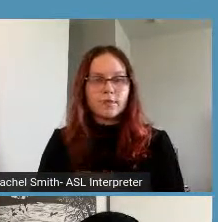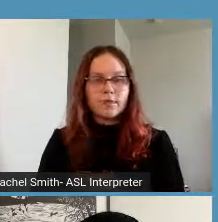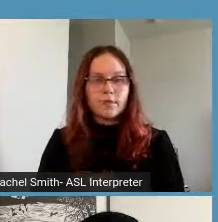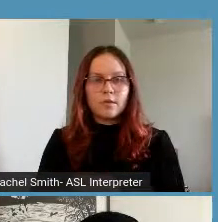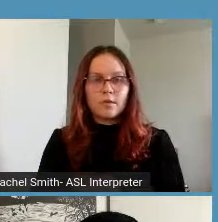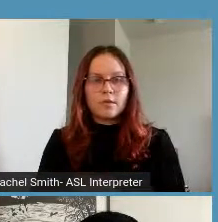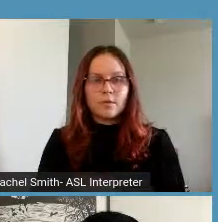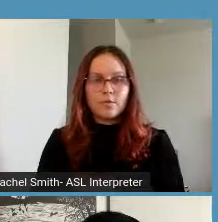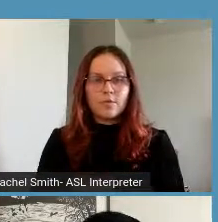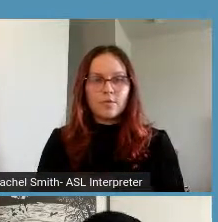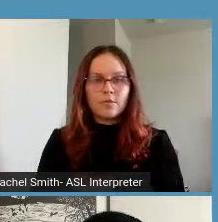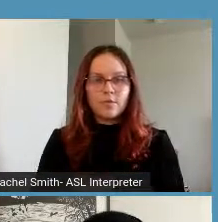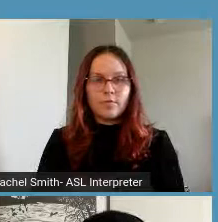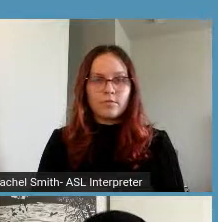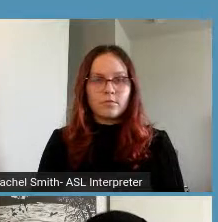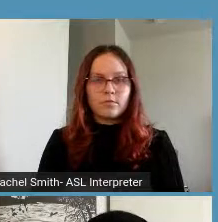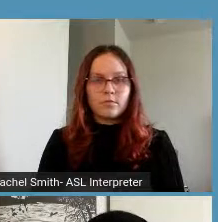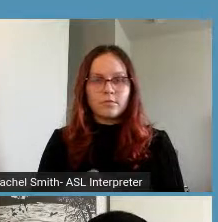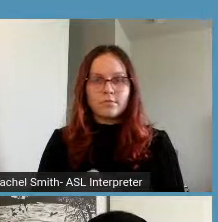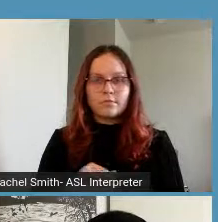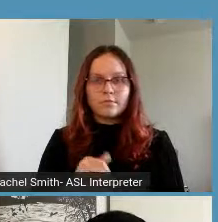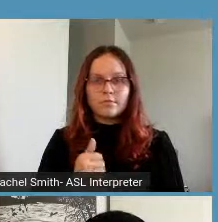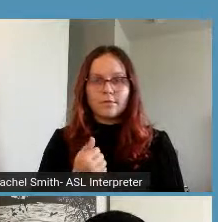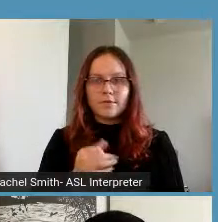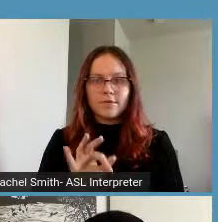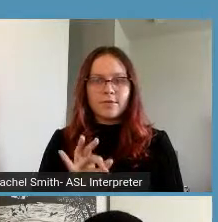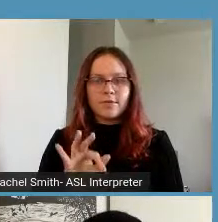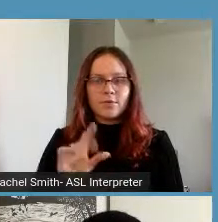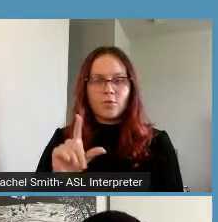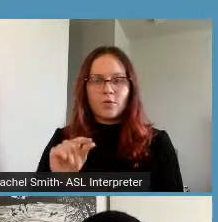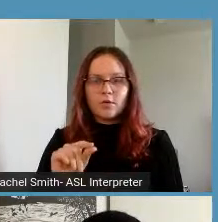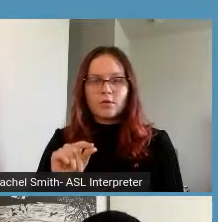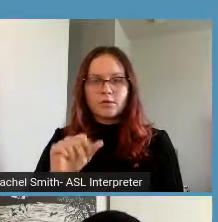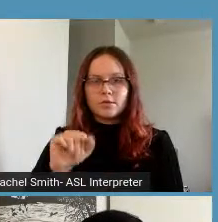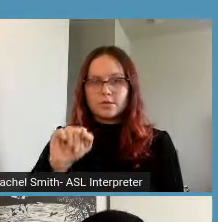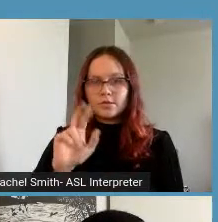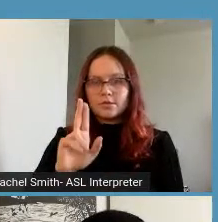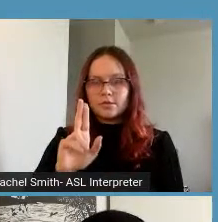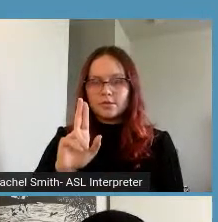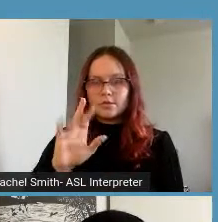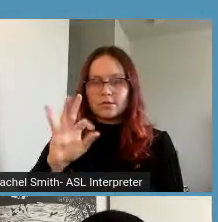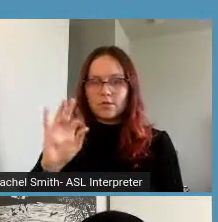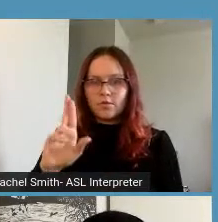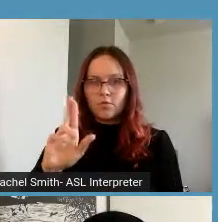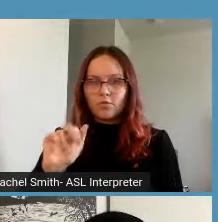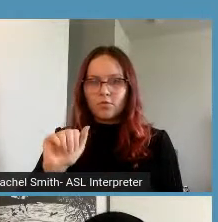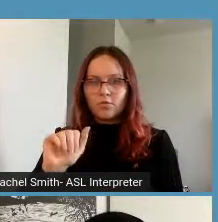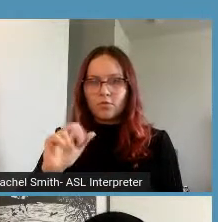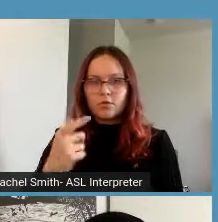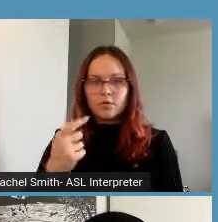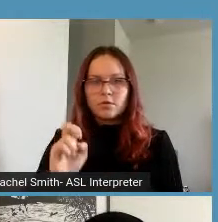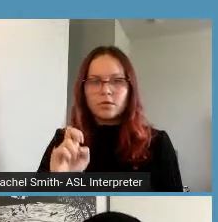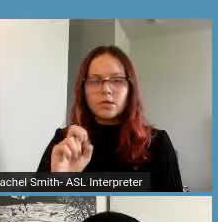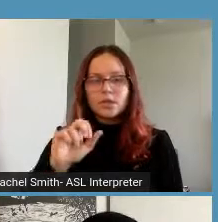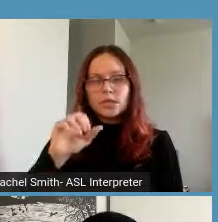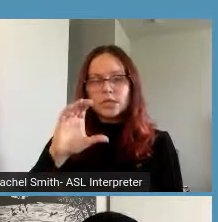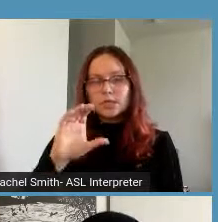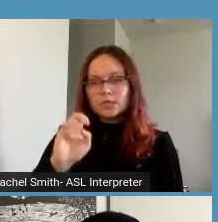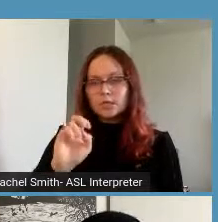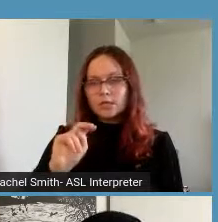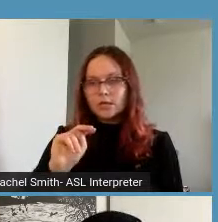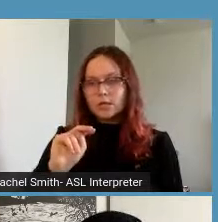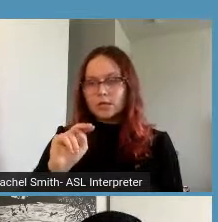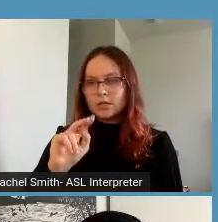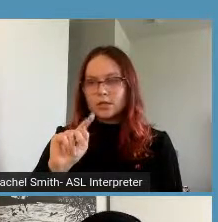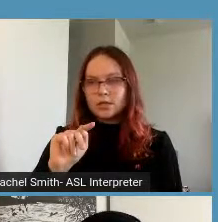suffrage centennial, and Jane Addams, of course, was one of the premier suffragists of her time, we were anticipating